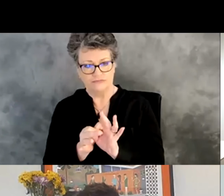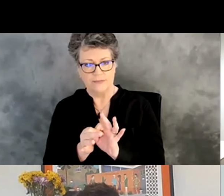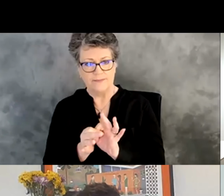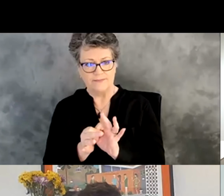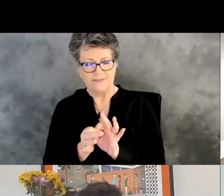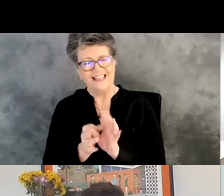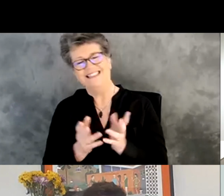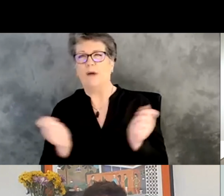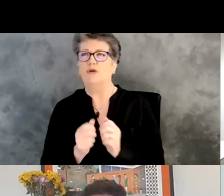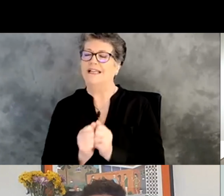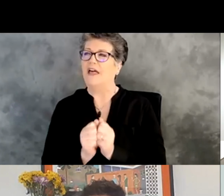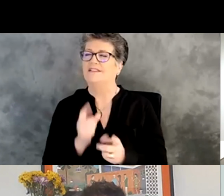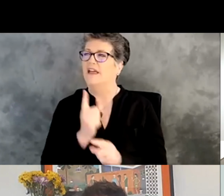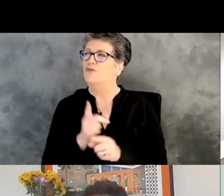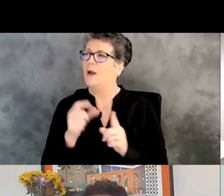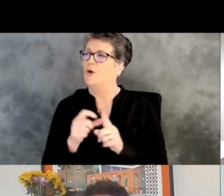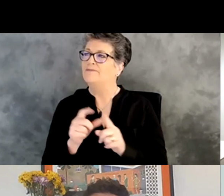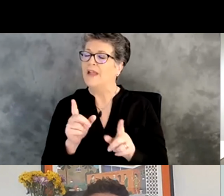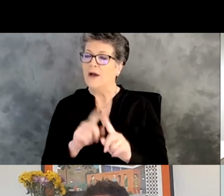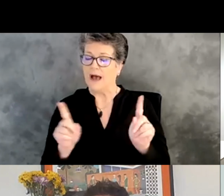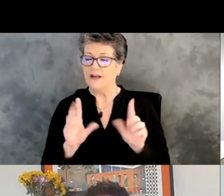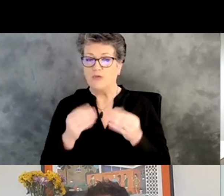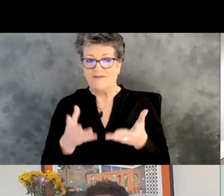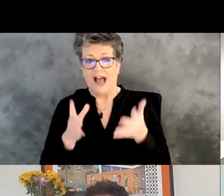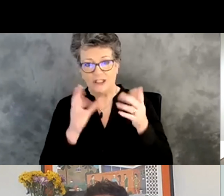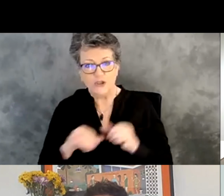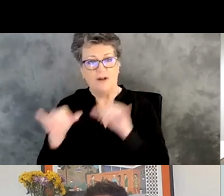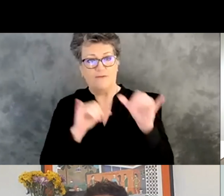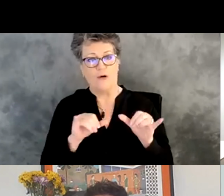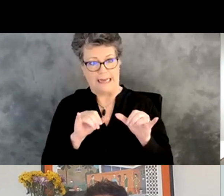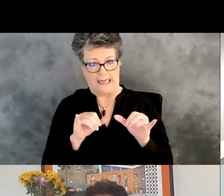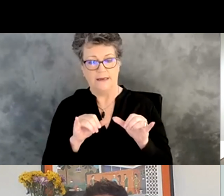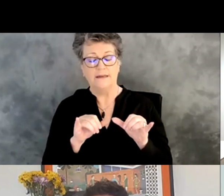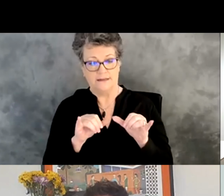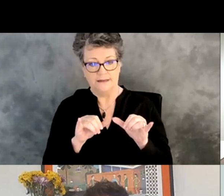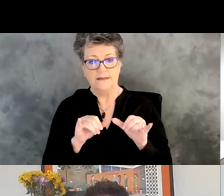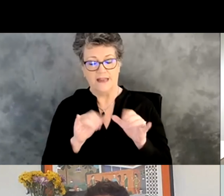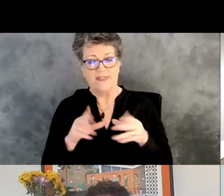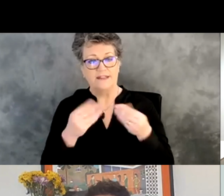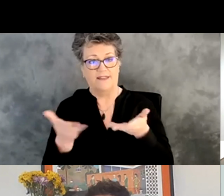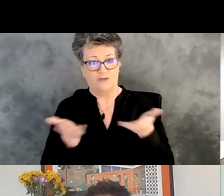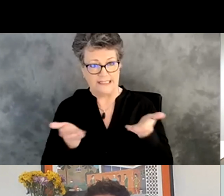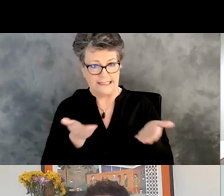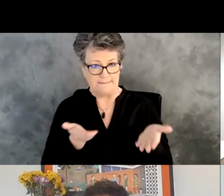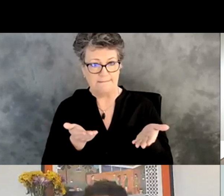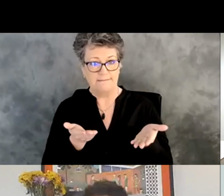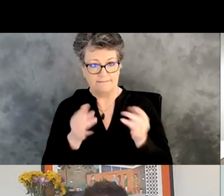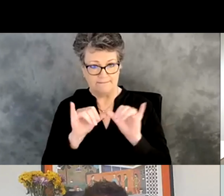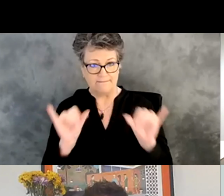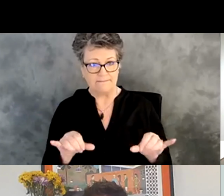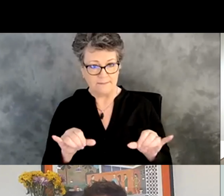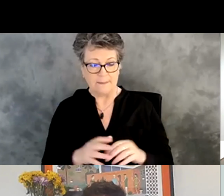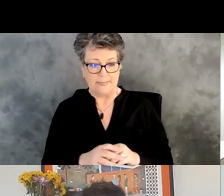not pulls together, I guess it's not the word, but really provides uniformity and standardizes the delivery systems so that it's